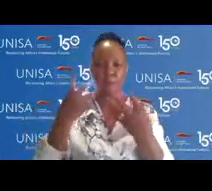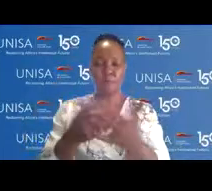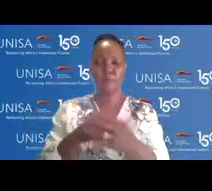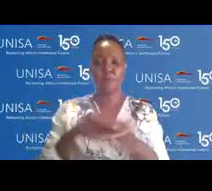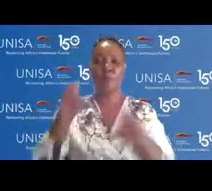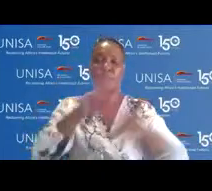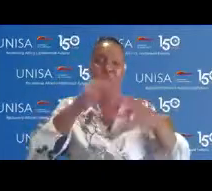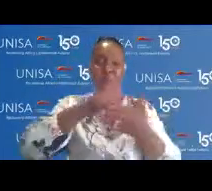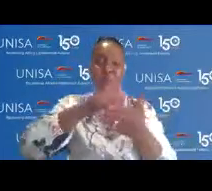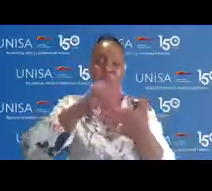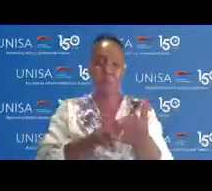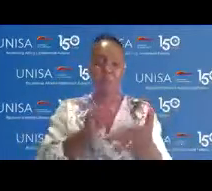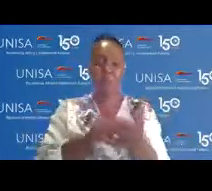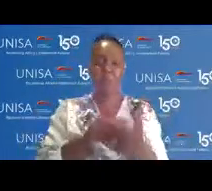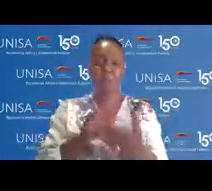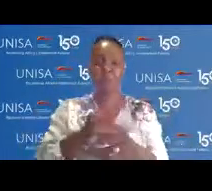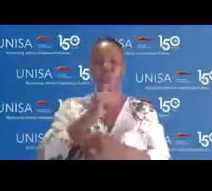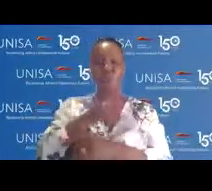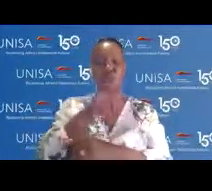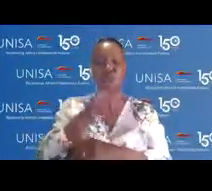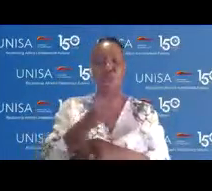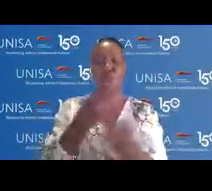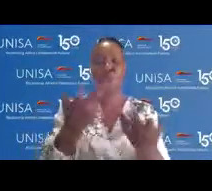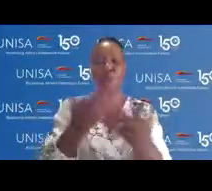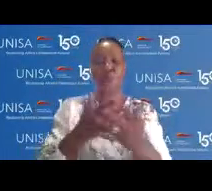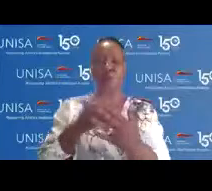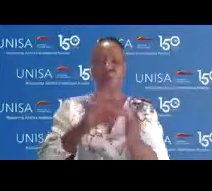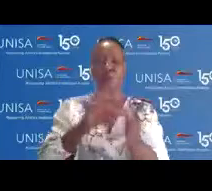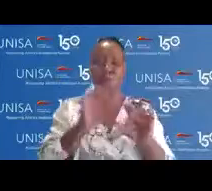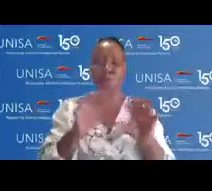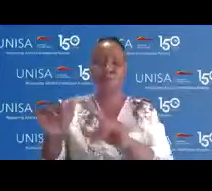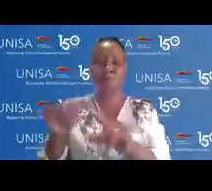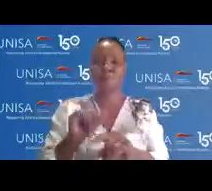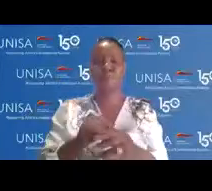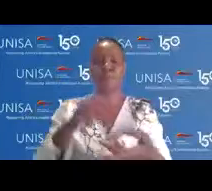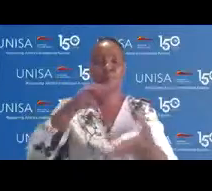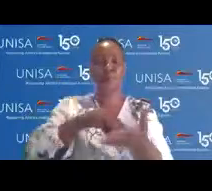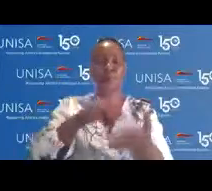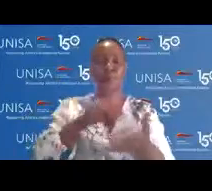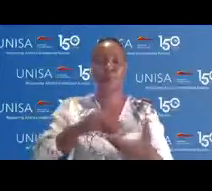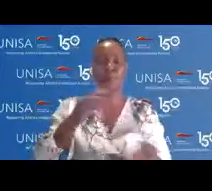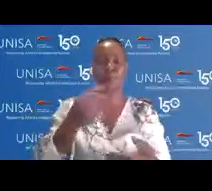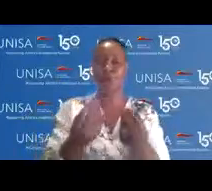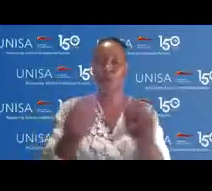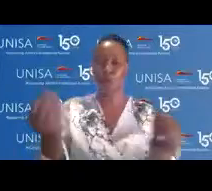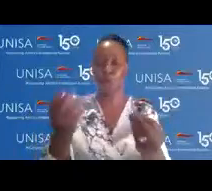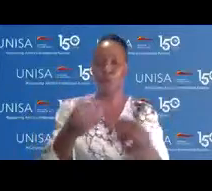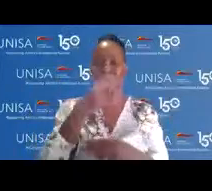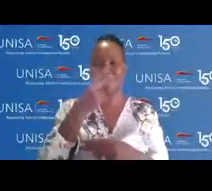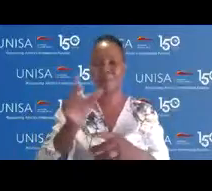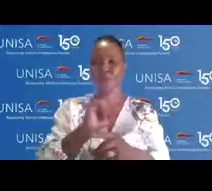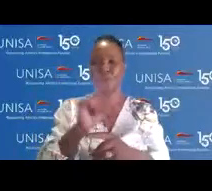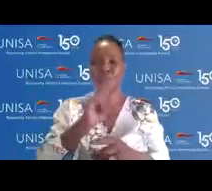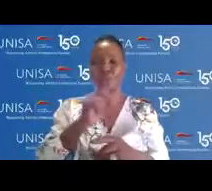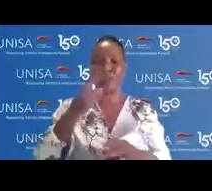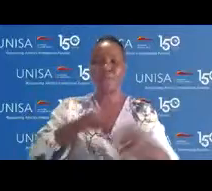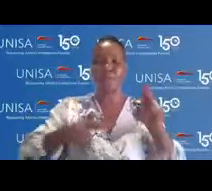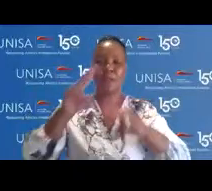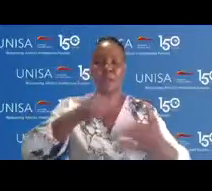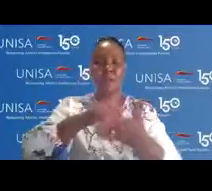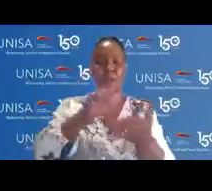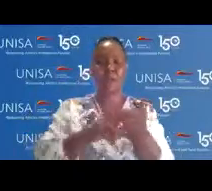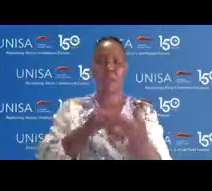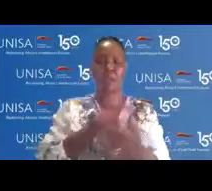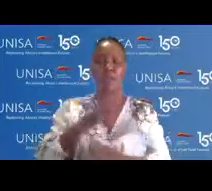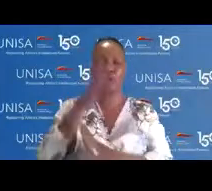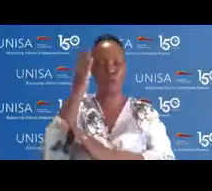module use? This is where you can type in your module code and see exactly what proctoring tool you will use, because then you can know which of these